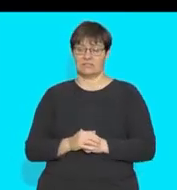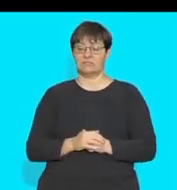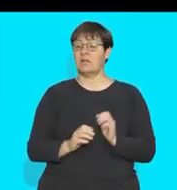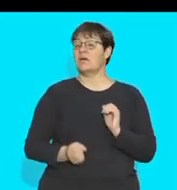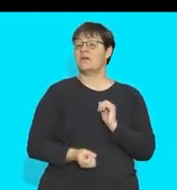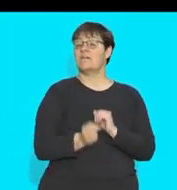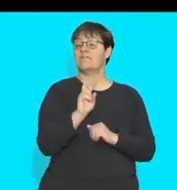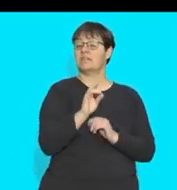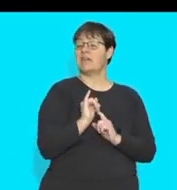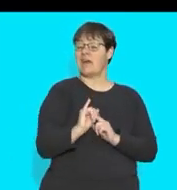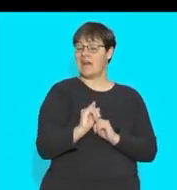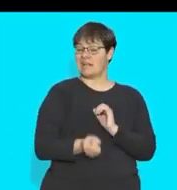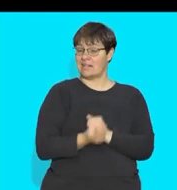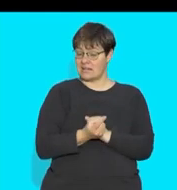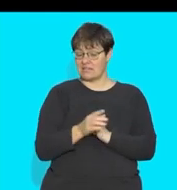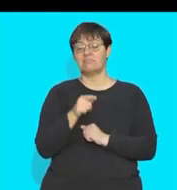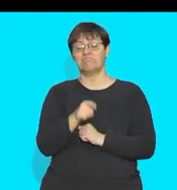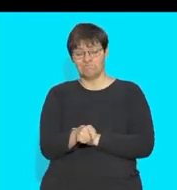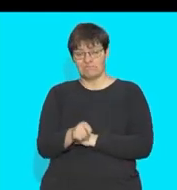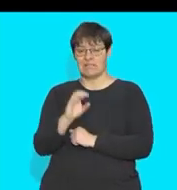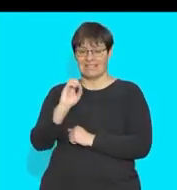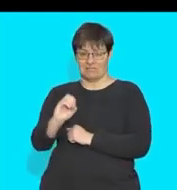Initial velocity is going to be zero.